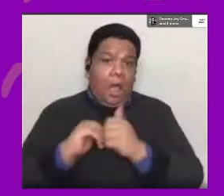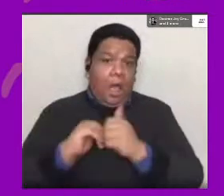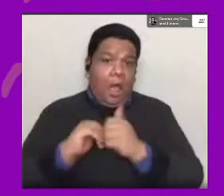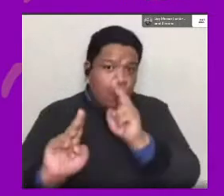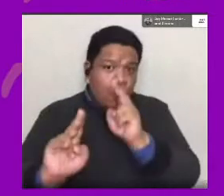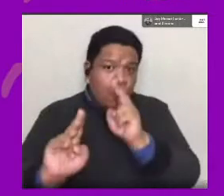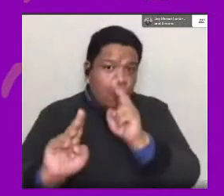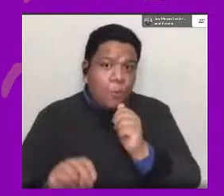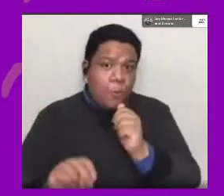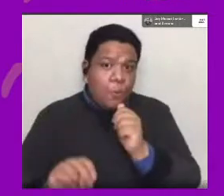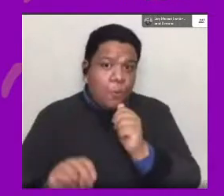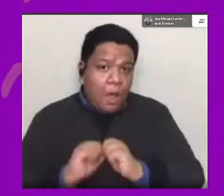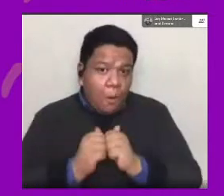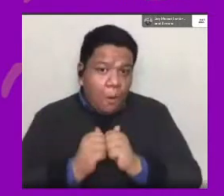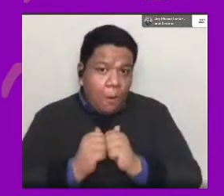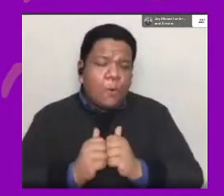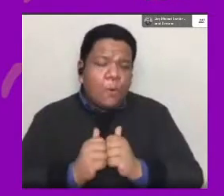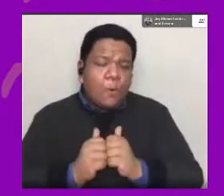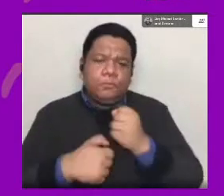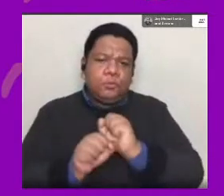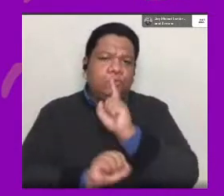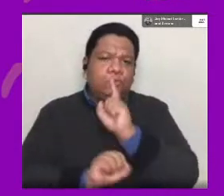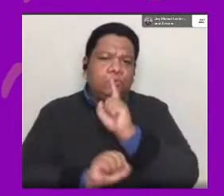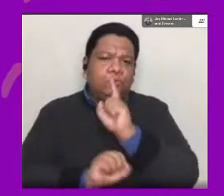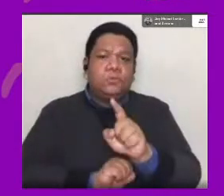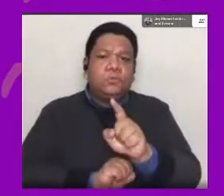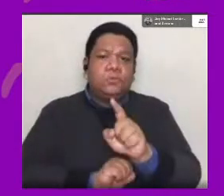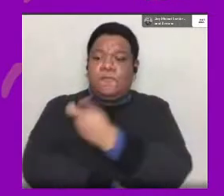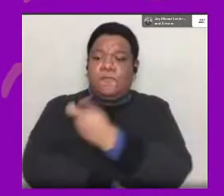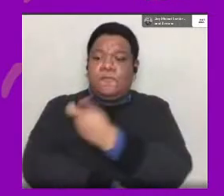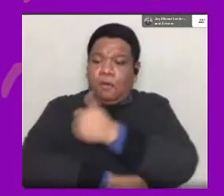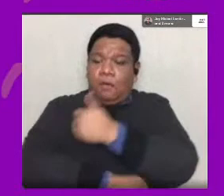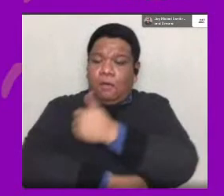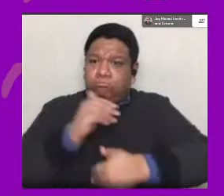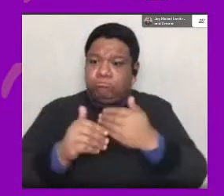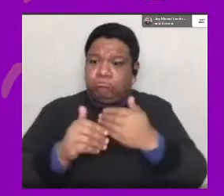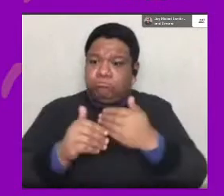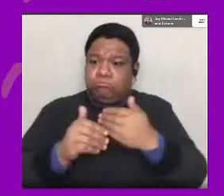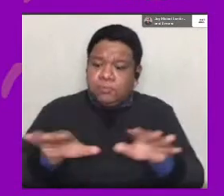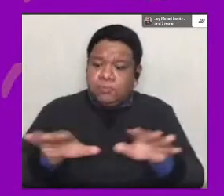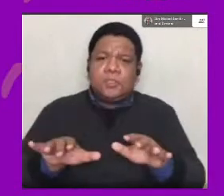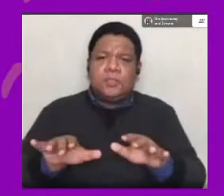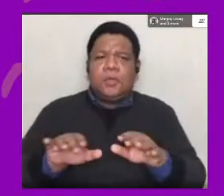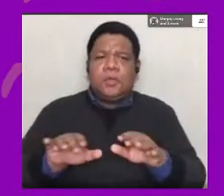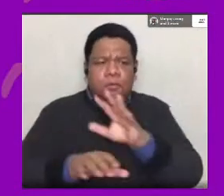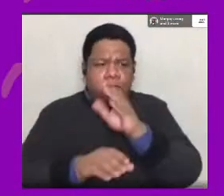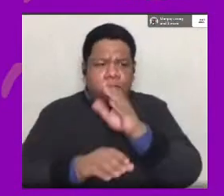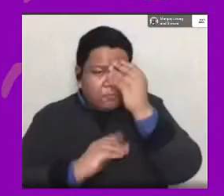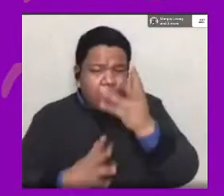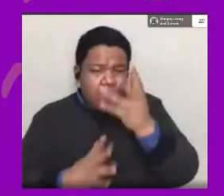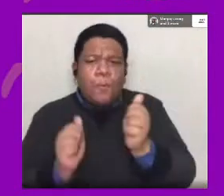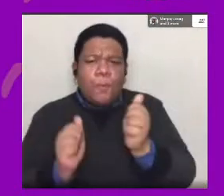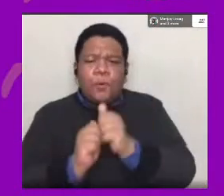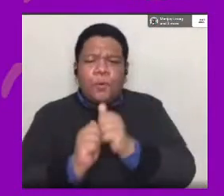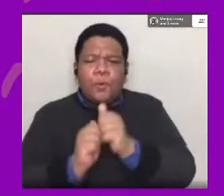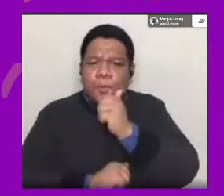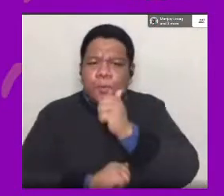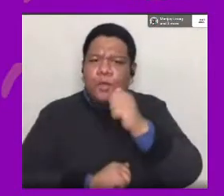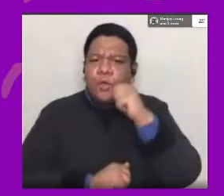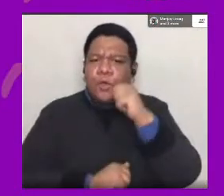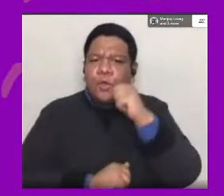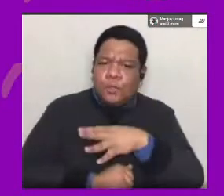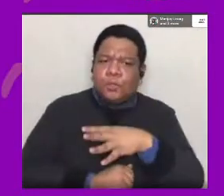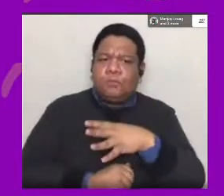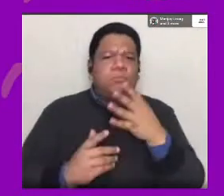is to ensure that vaccine rollout plans are informed by women and girls' experiences, especially